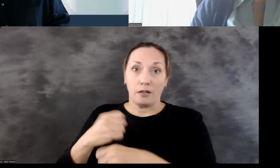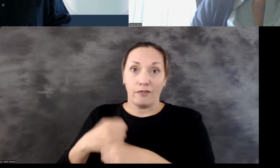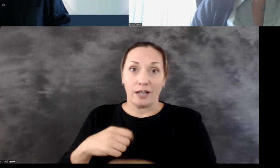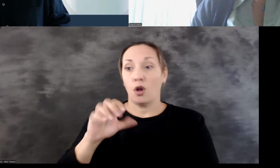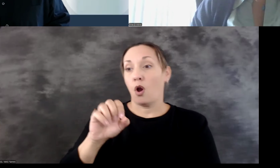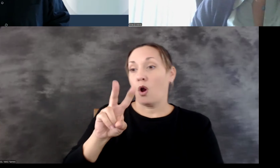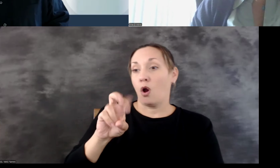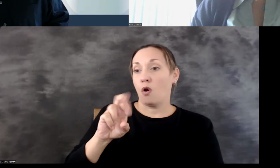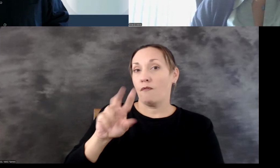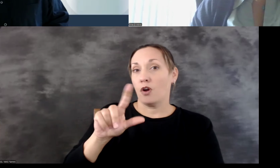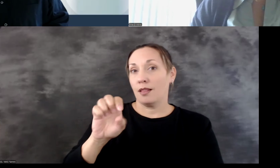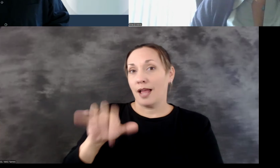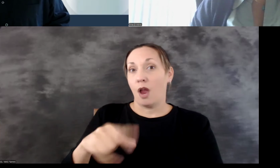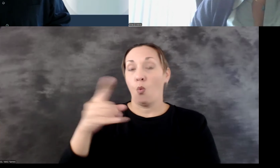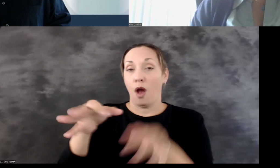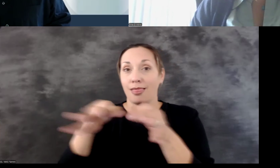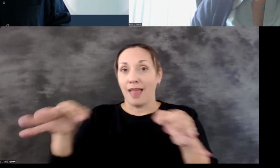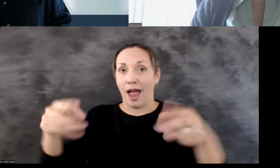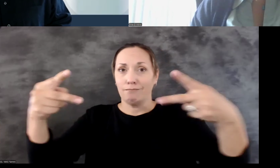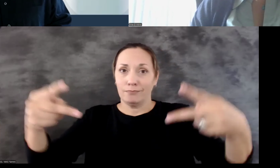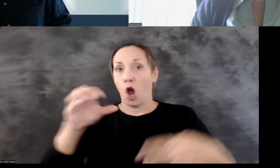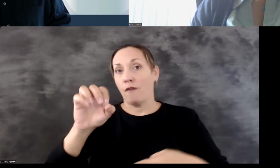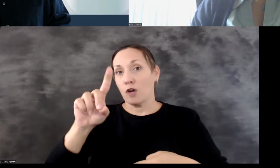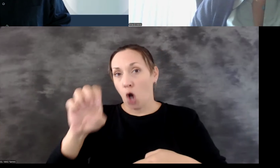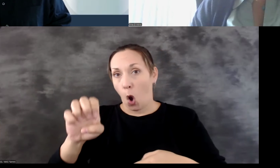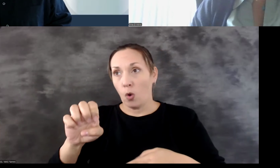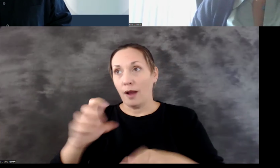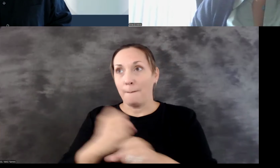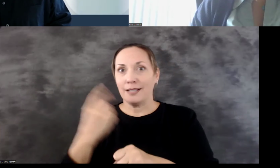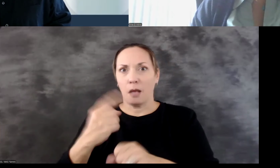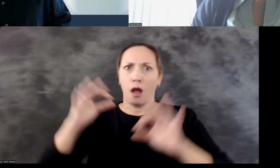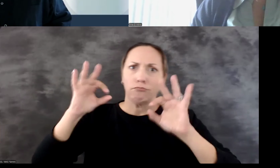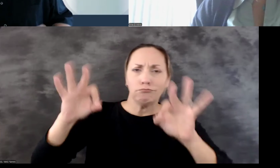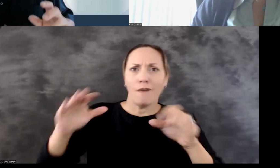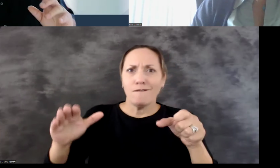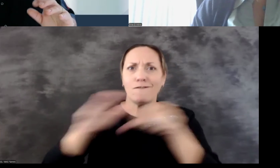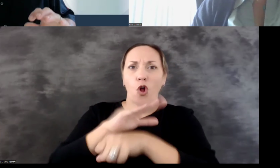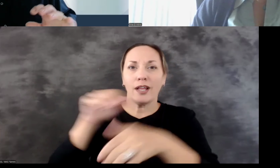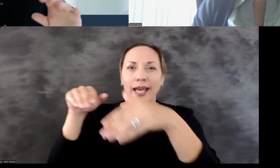line of code makes something 100% accessible. So,